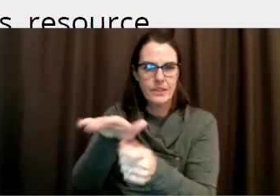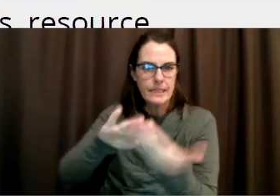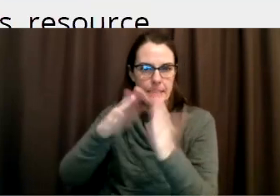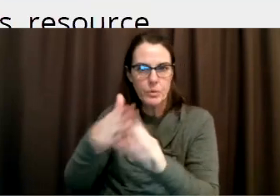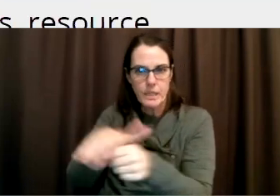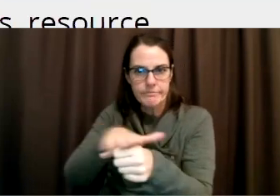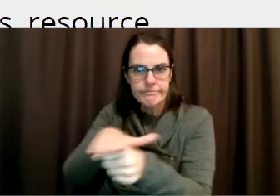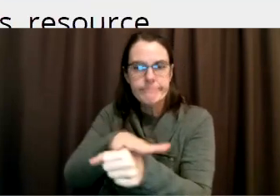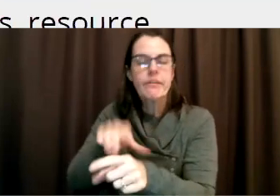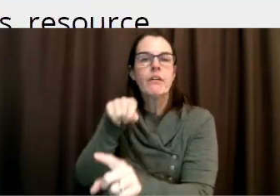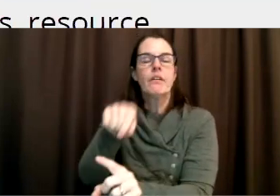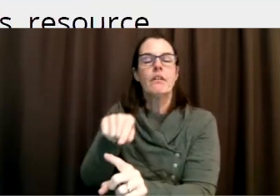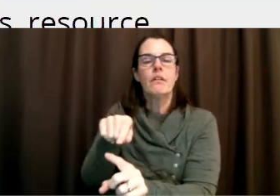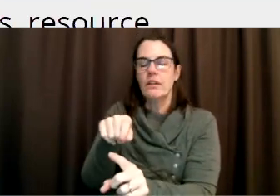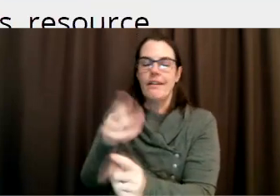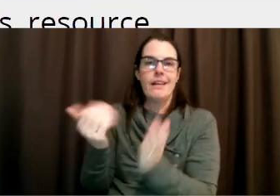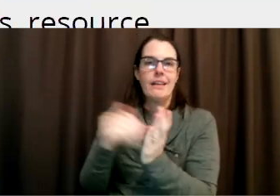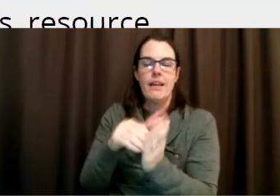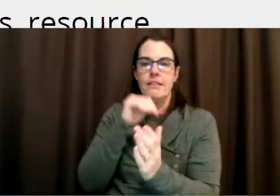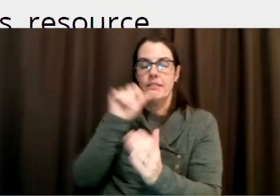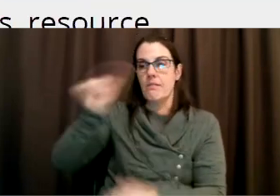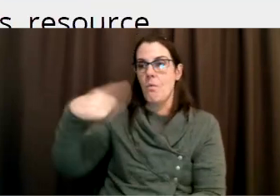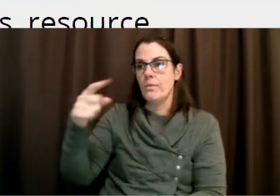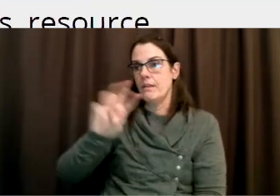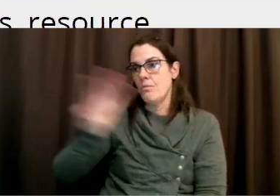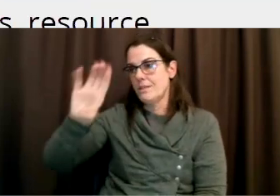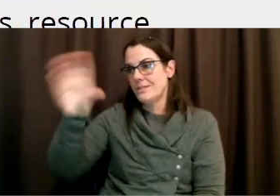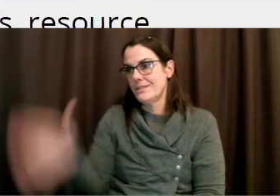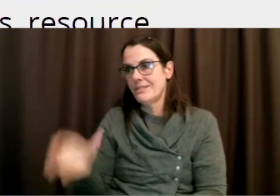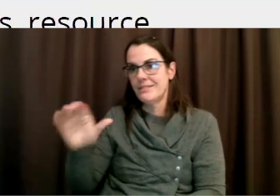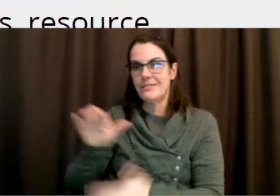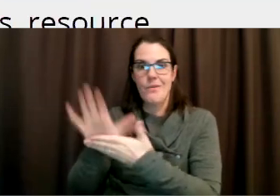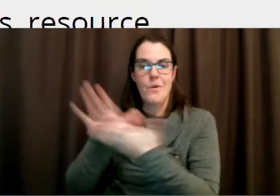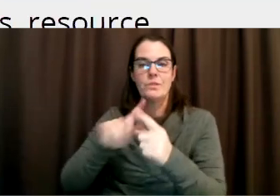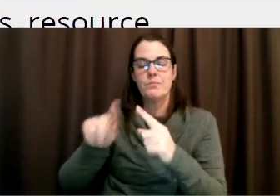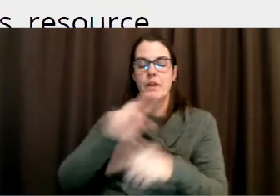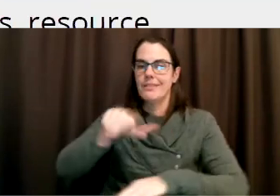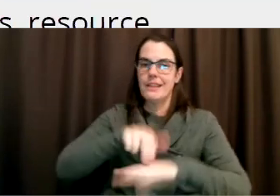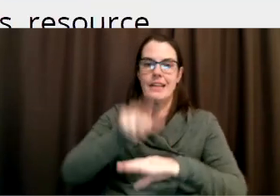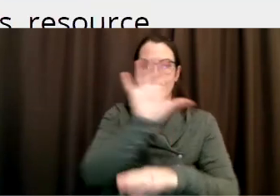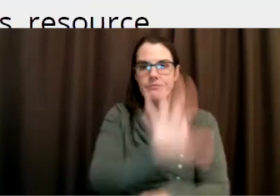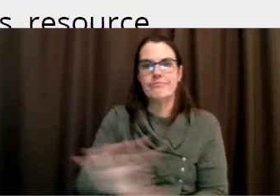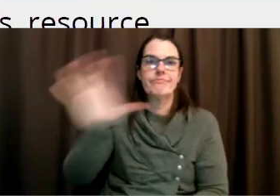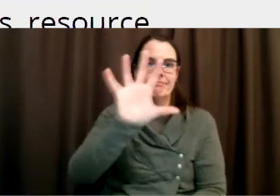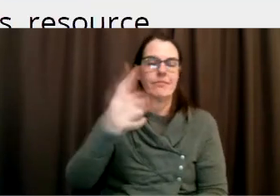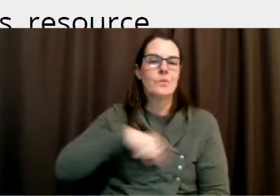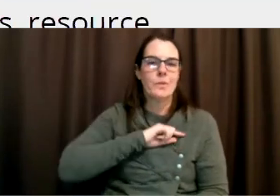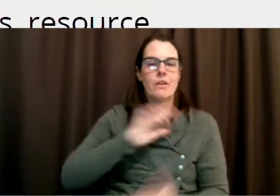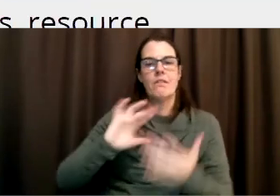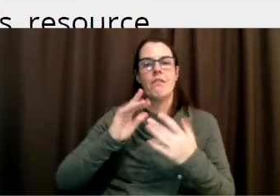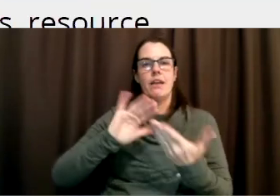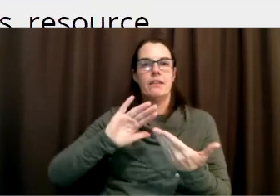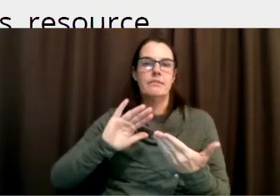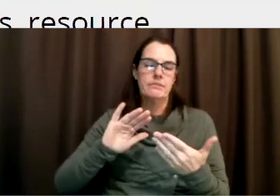focus across the country. And we provide resources and an online community for our members, as well as a lot of different